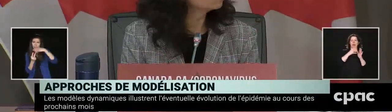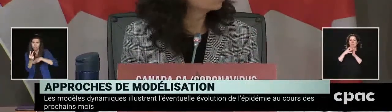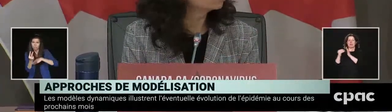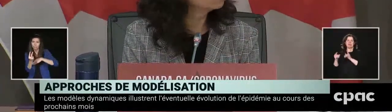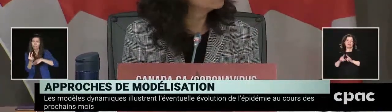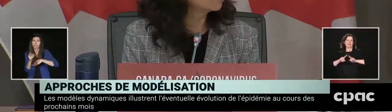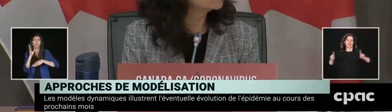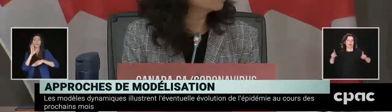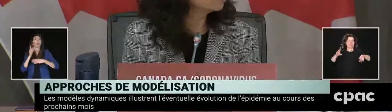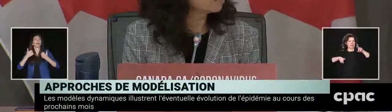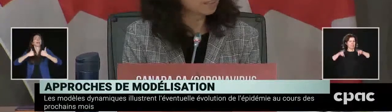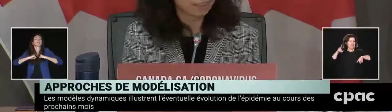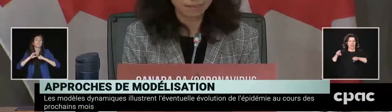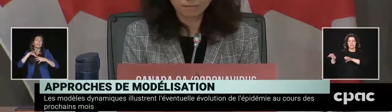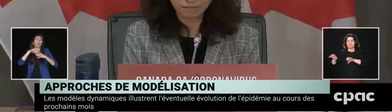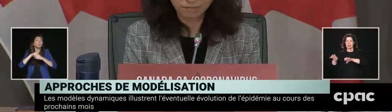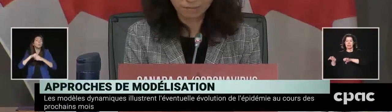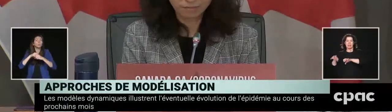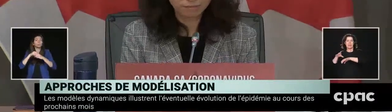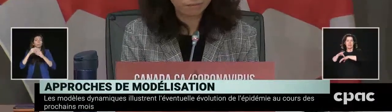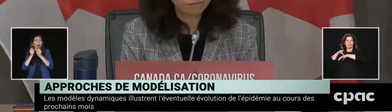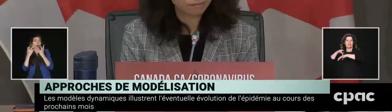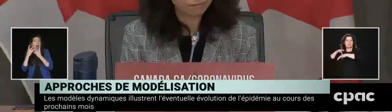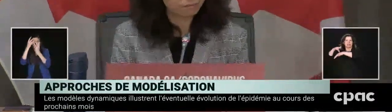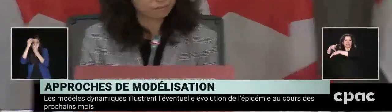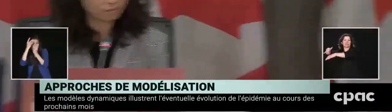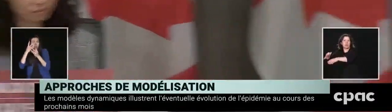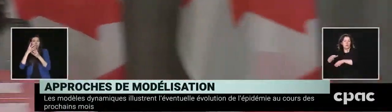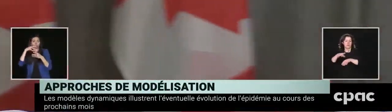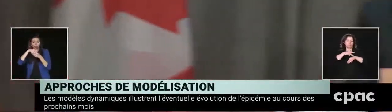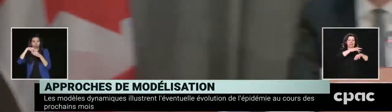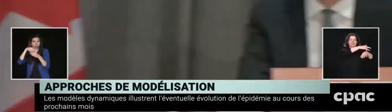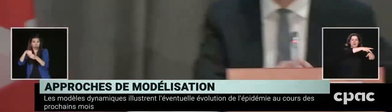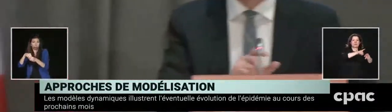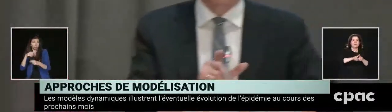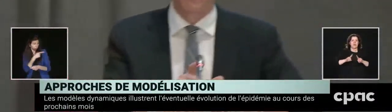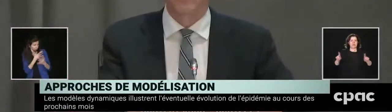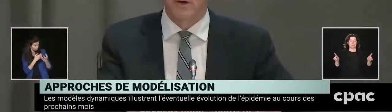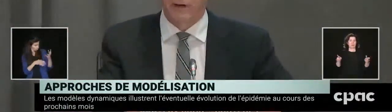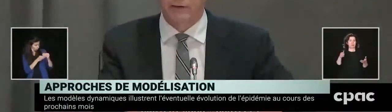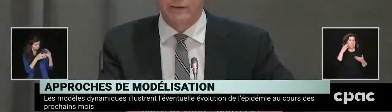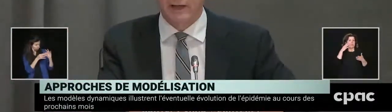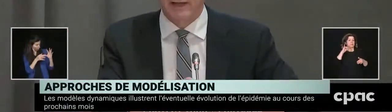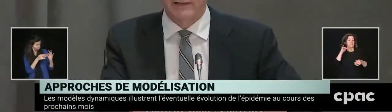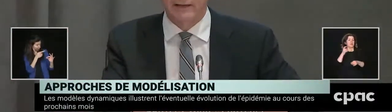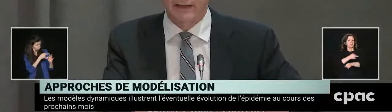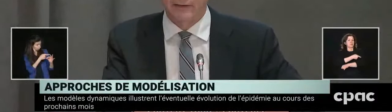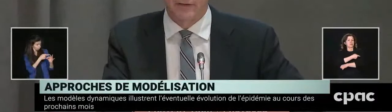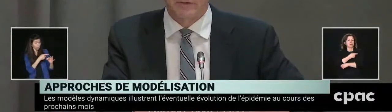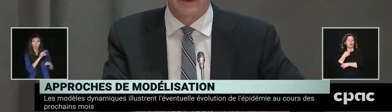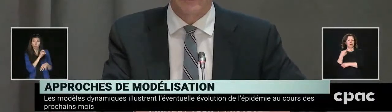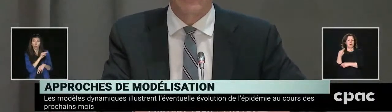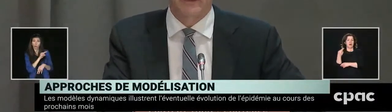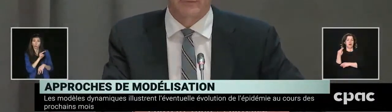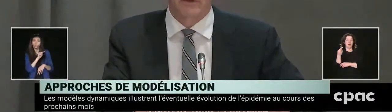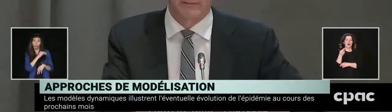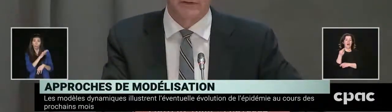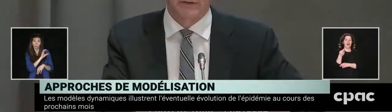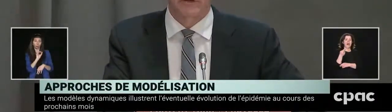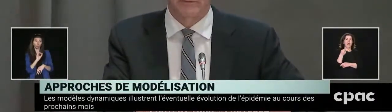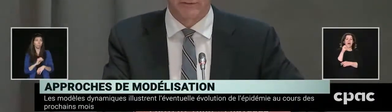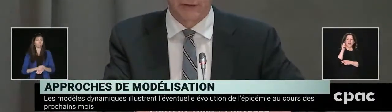Dr. Ogden will want to add anything. Well, I would just note that those models and the